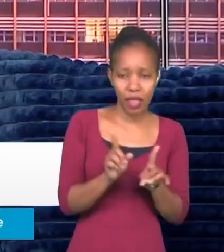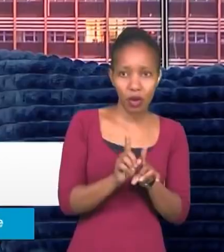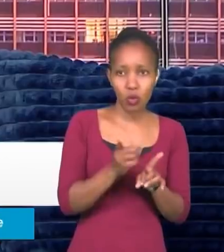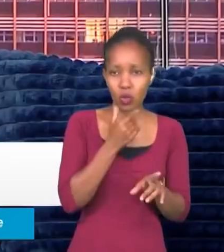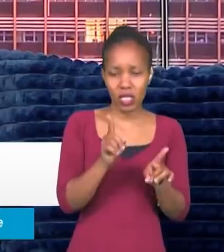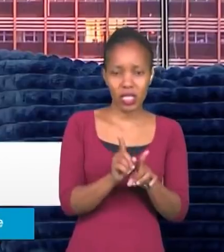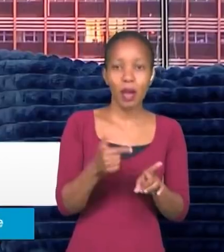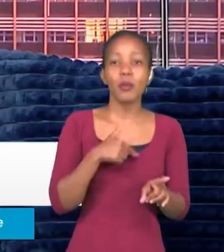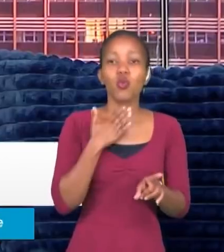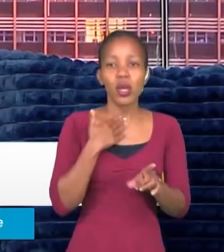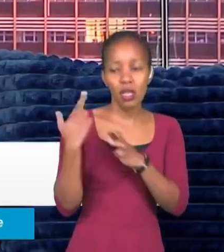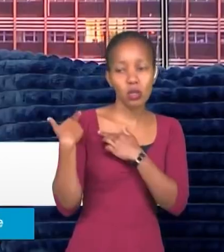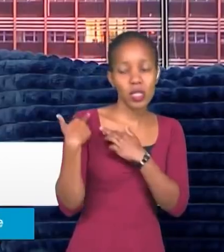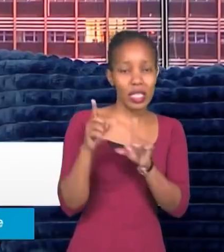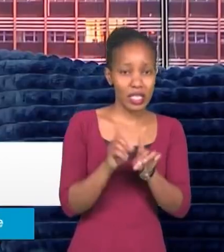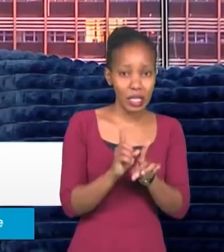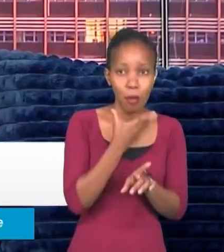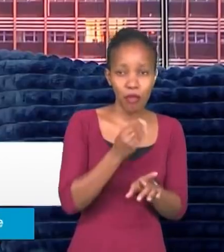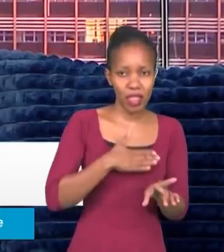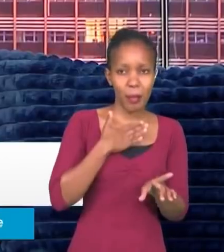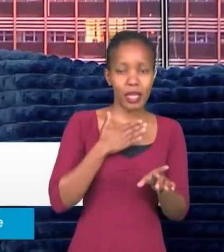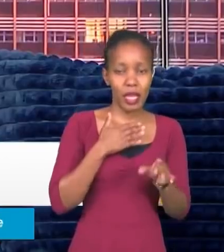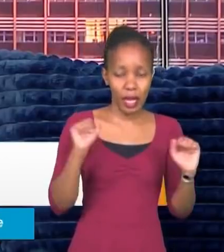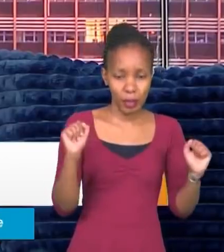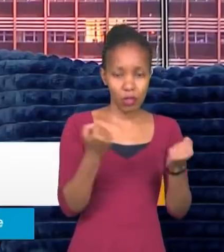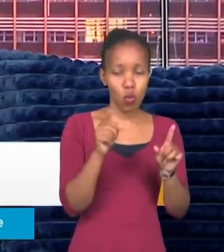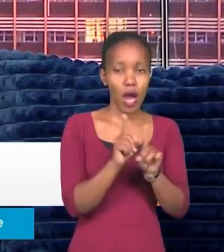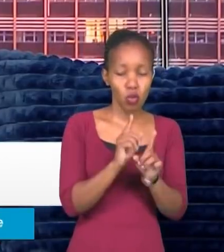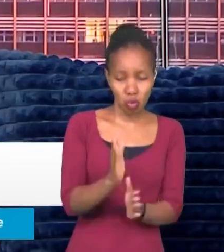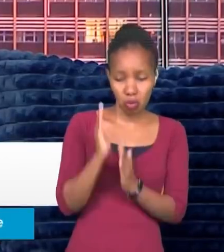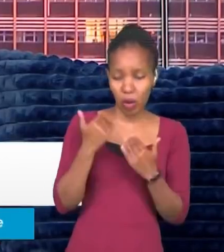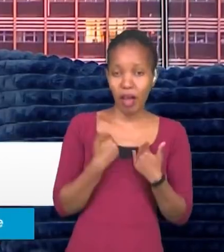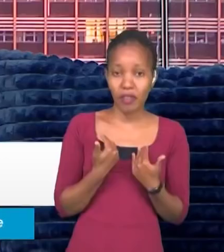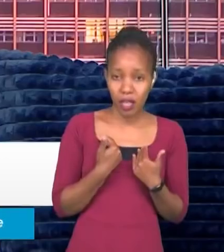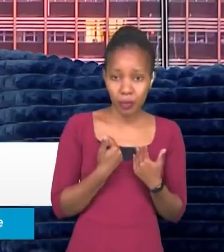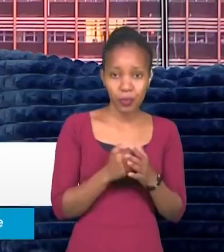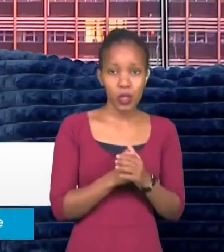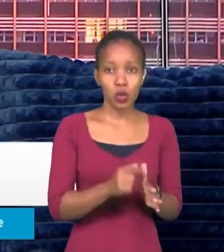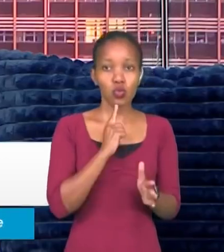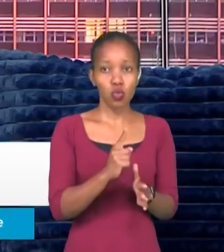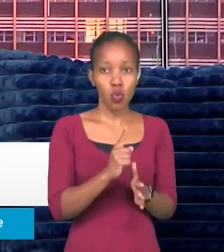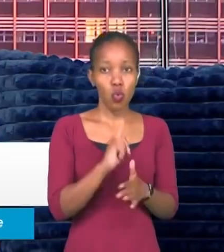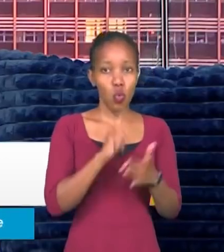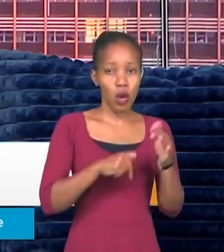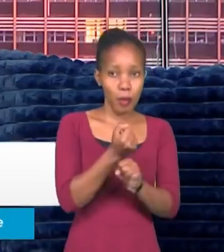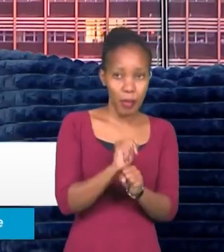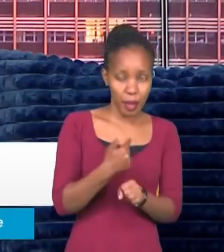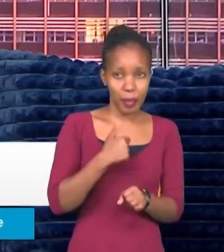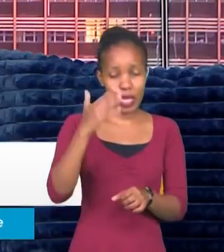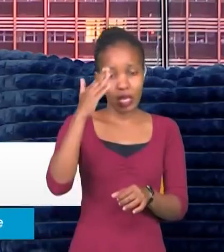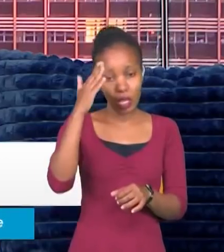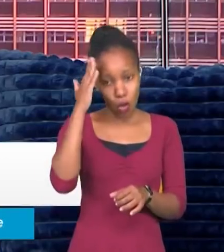father where they can be secure, they can be safe, you know. So that is what actually made me not give